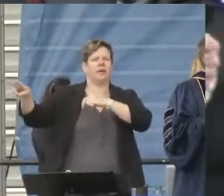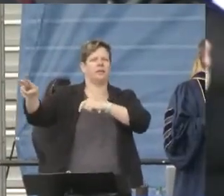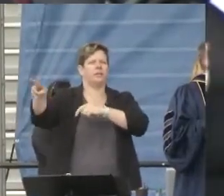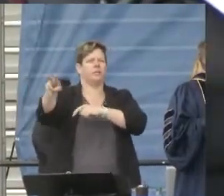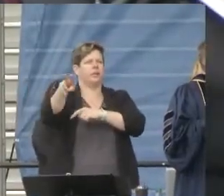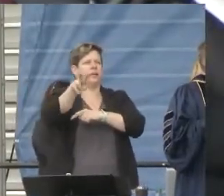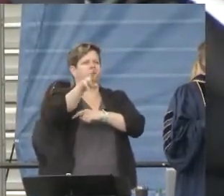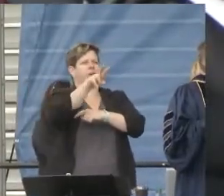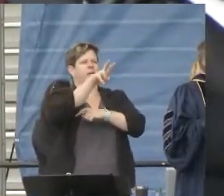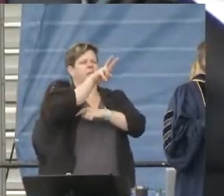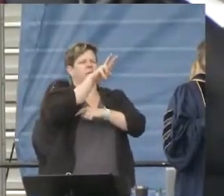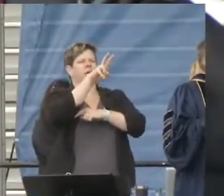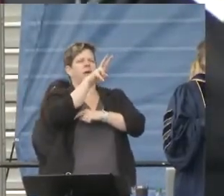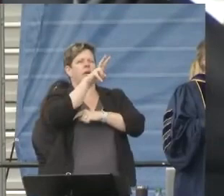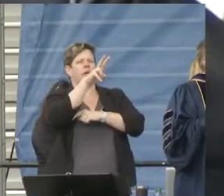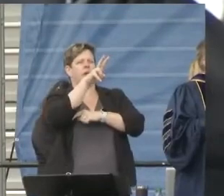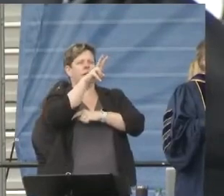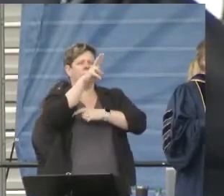ramparts we